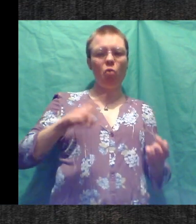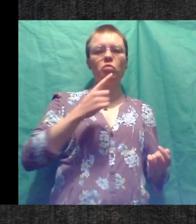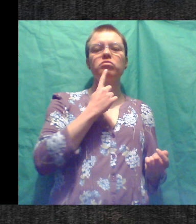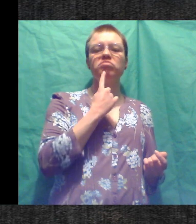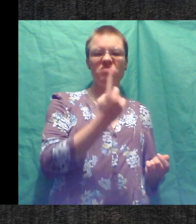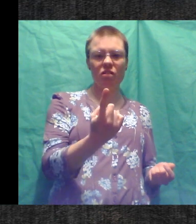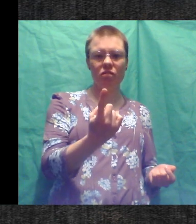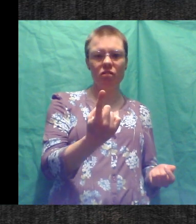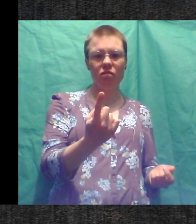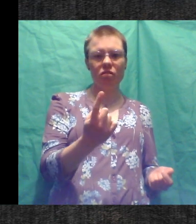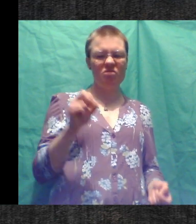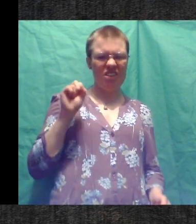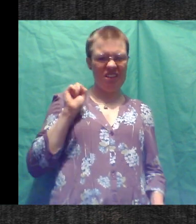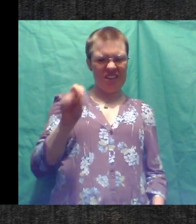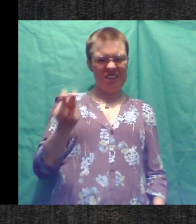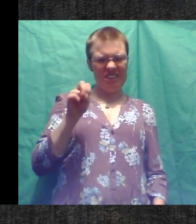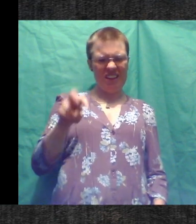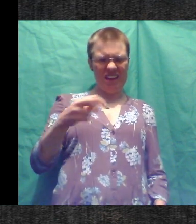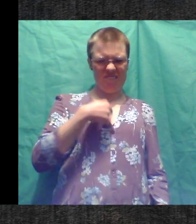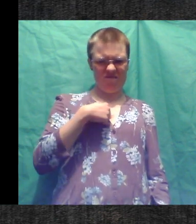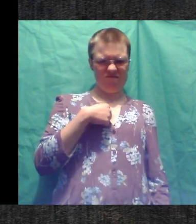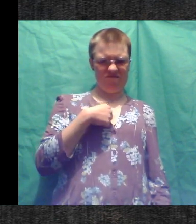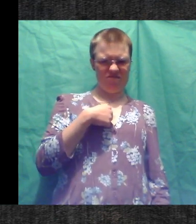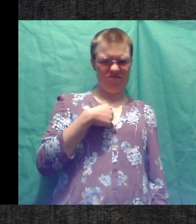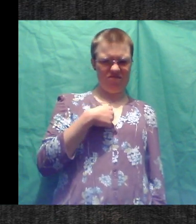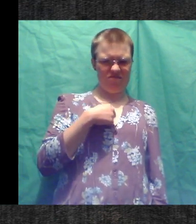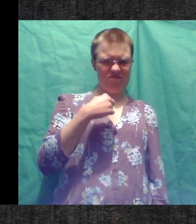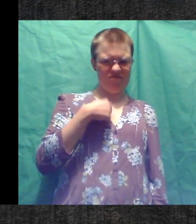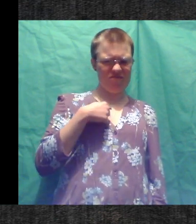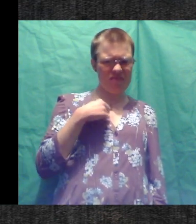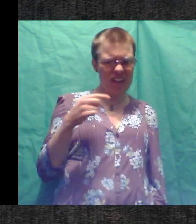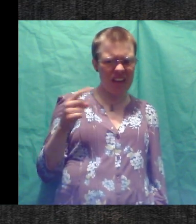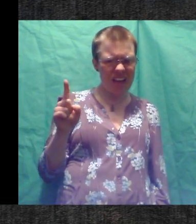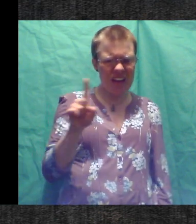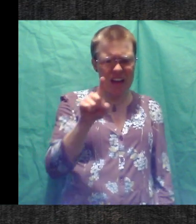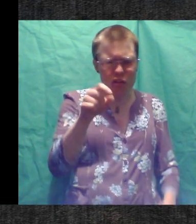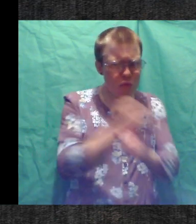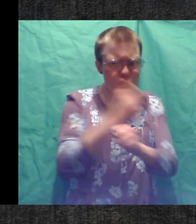The real thing I wanted to tell you was... Snake, I...